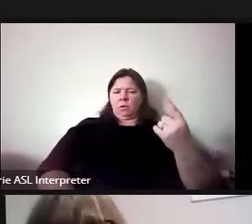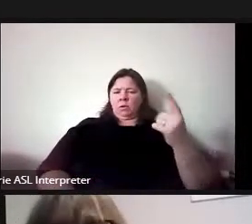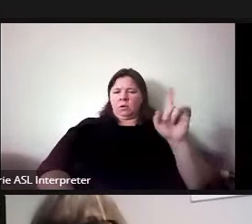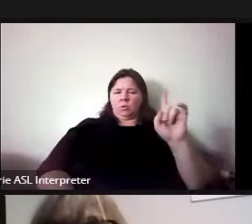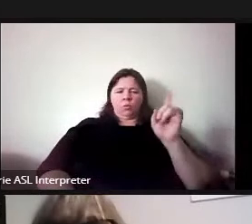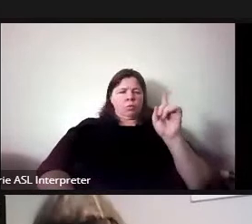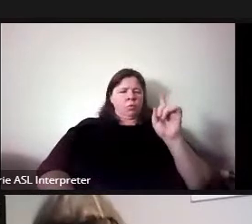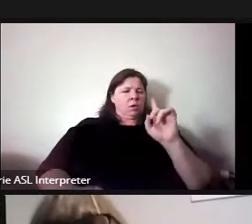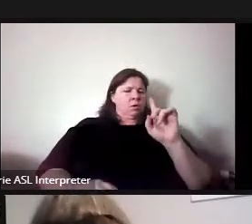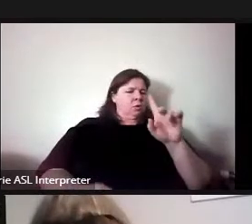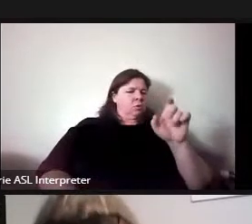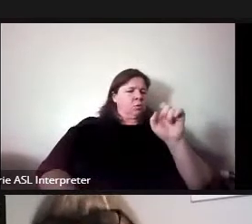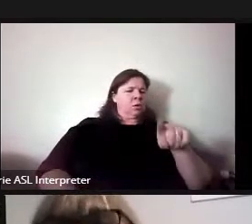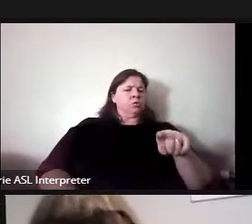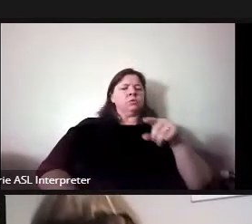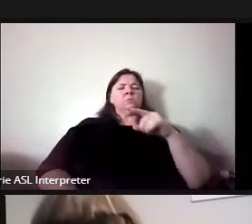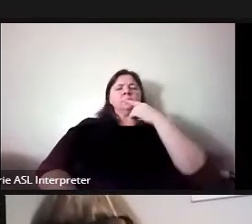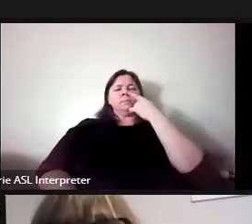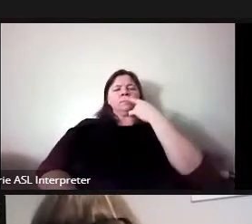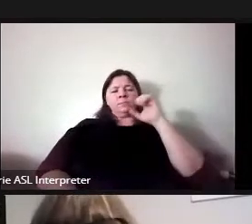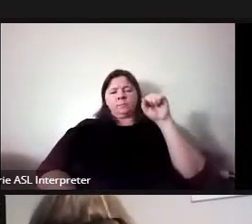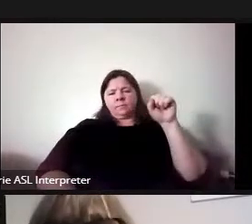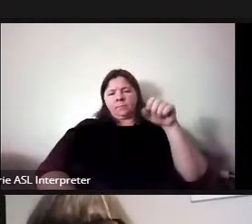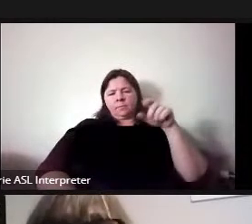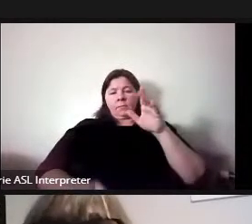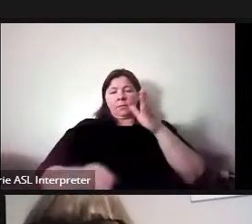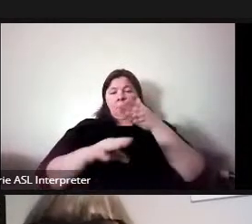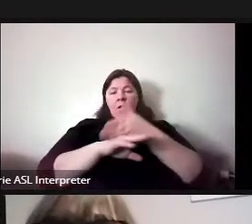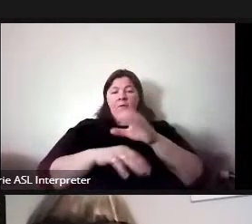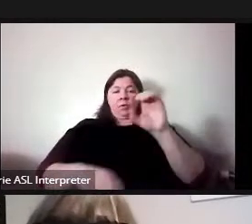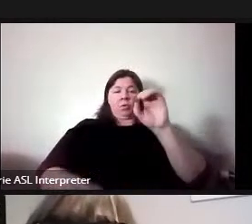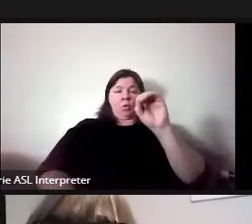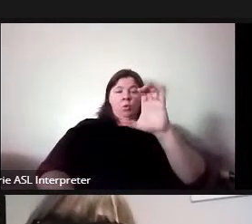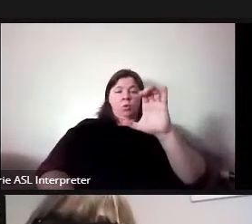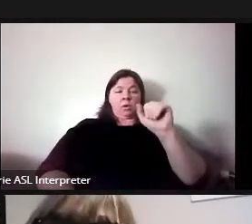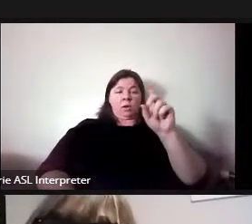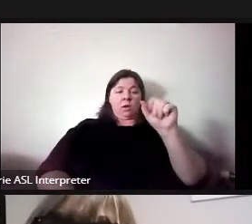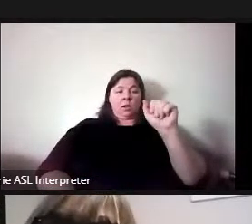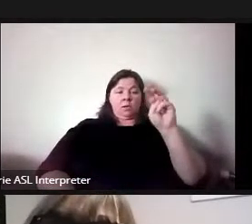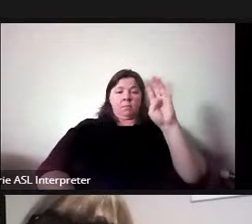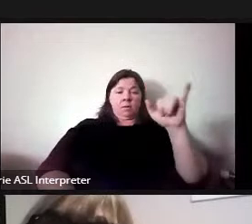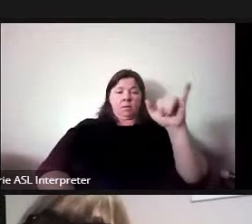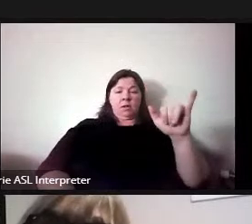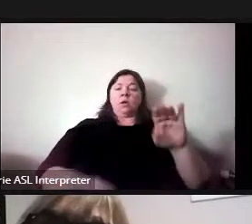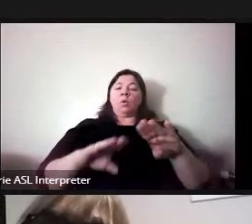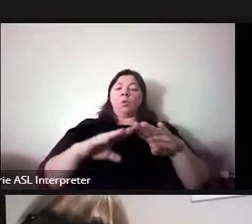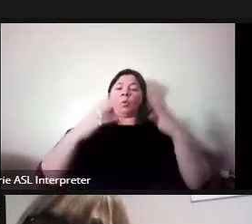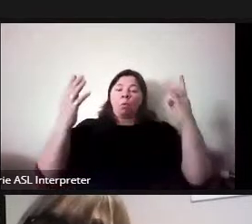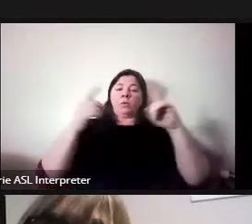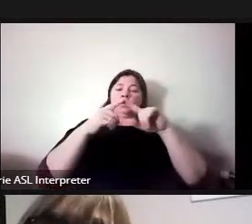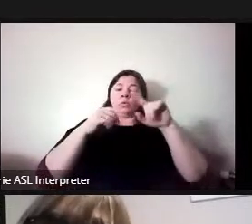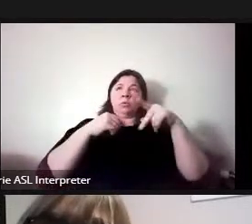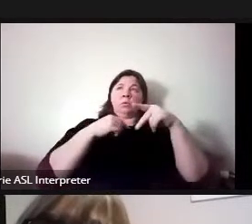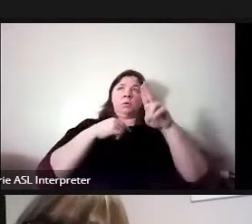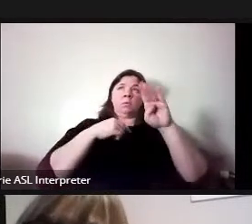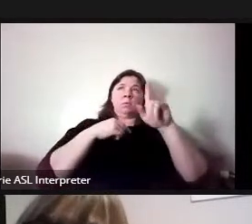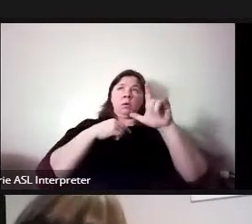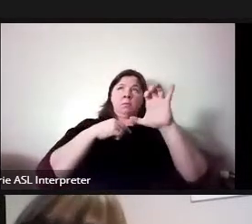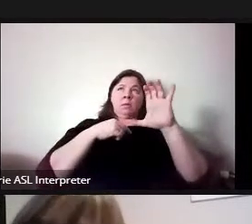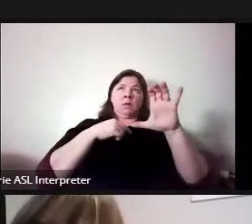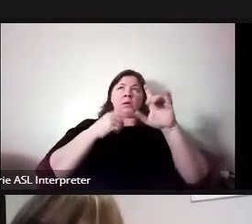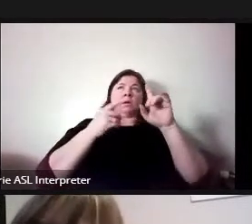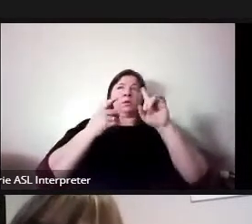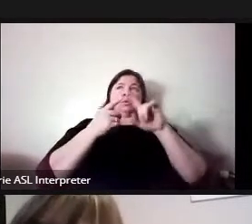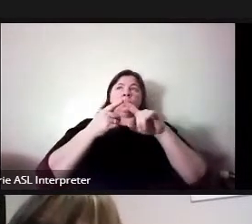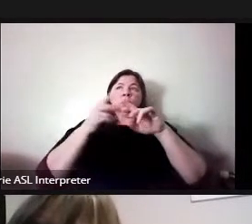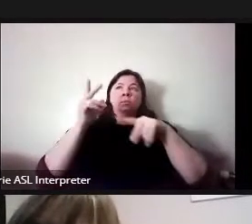it? Oh, there we go. After the Academy will be launched for public from Sadhguru